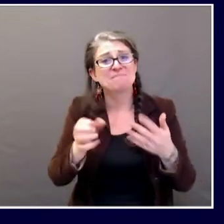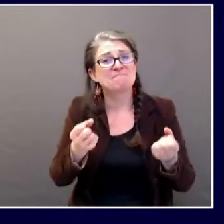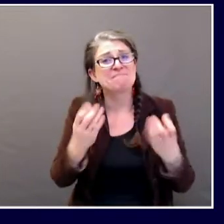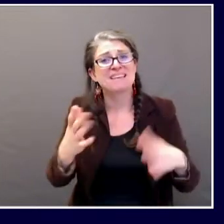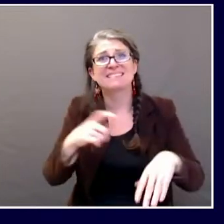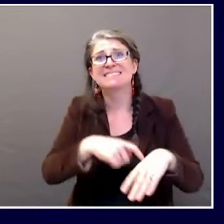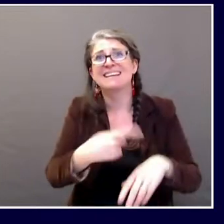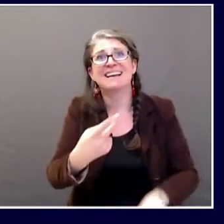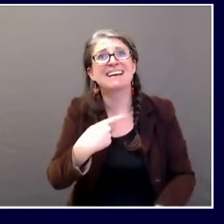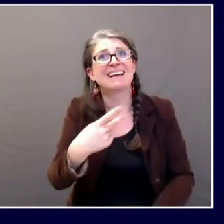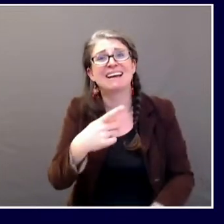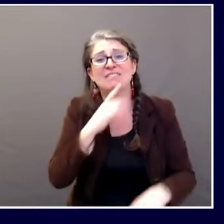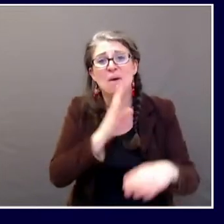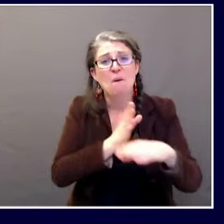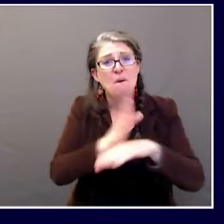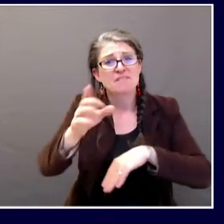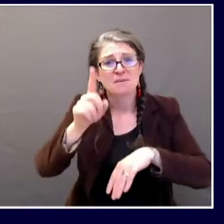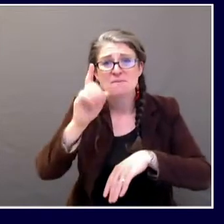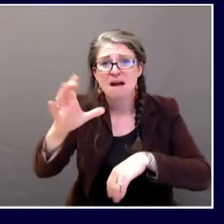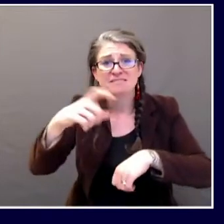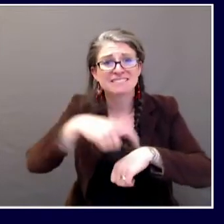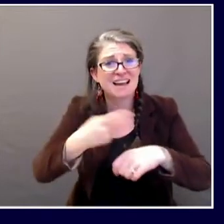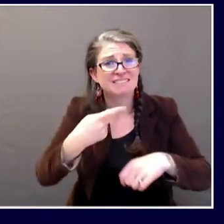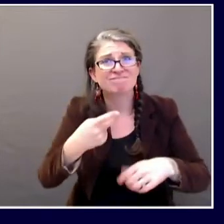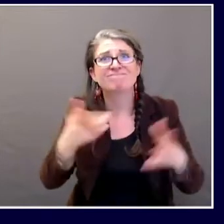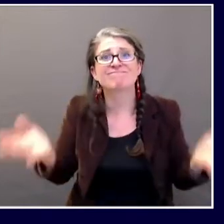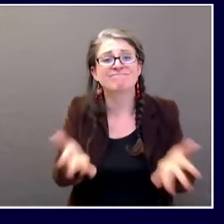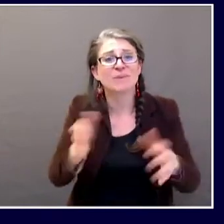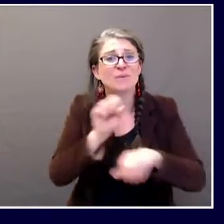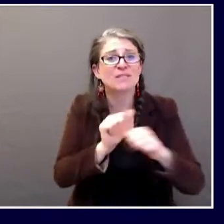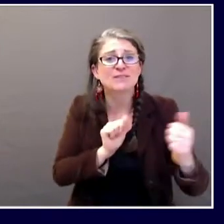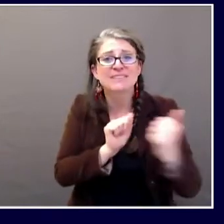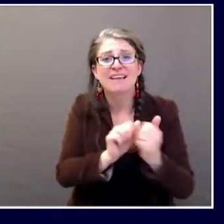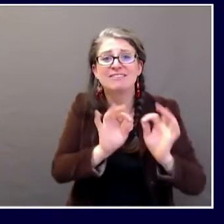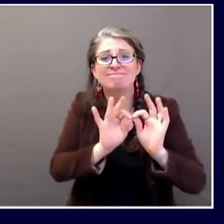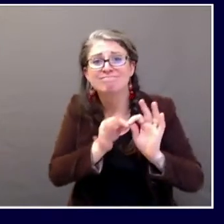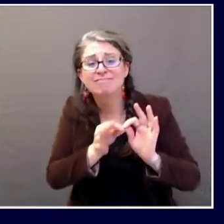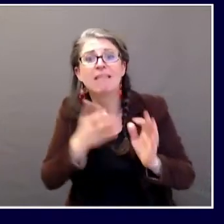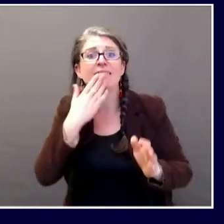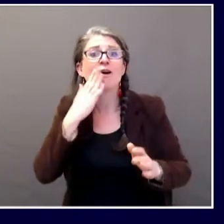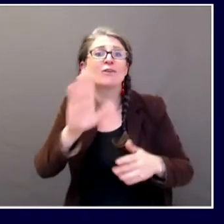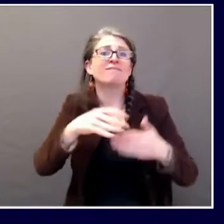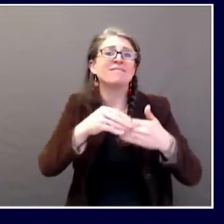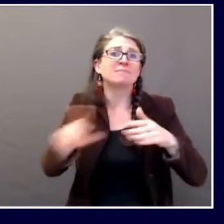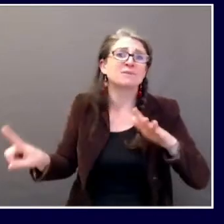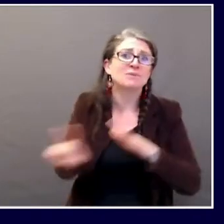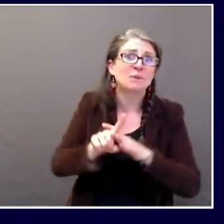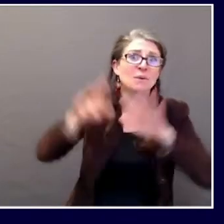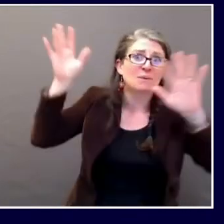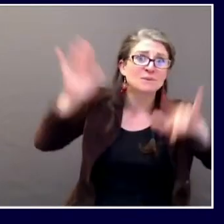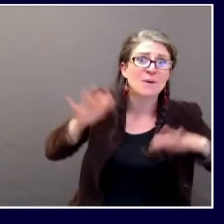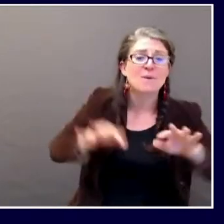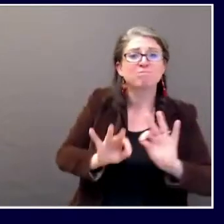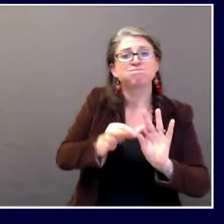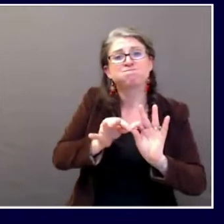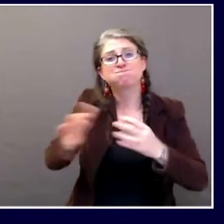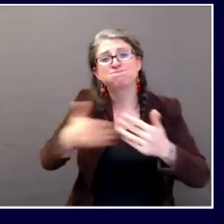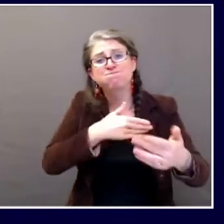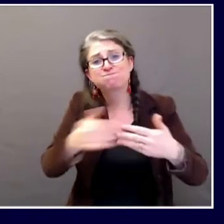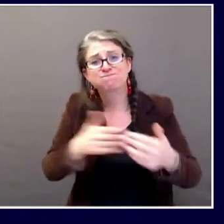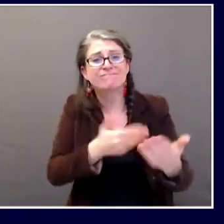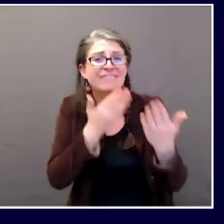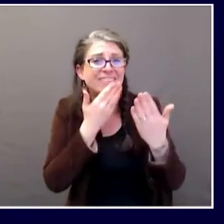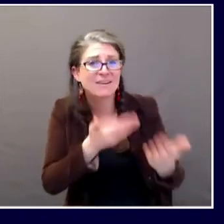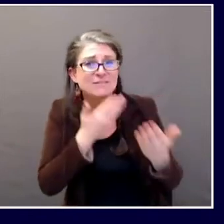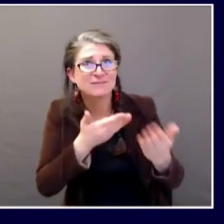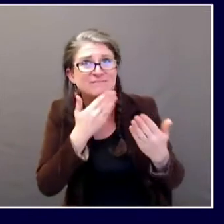well over 100 at this point. Thank you for your flexibility today, given the weather conditions and the changes. Thanks to Dr.